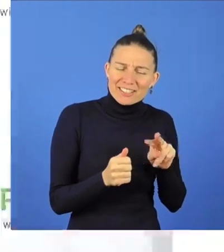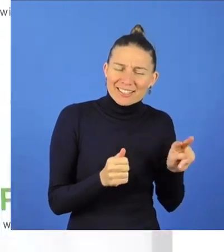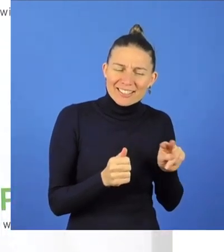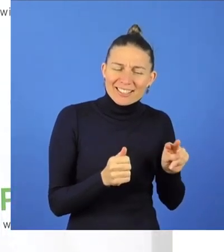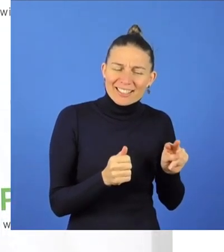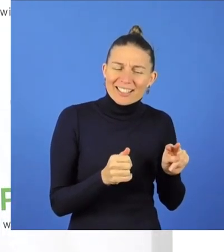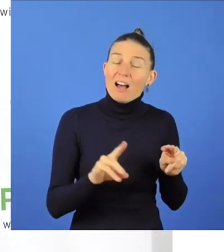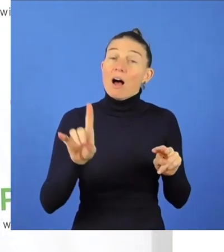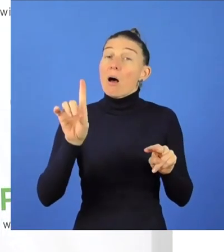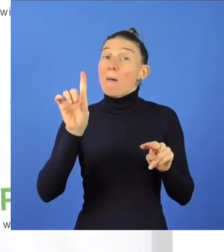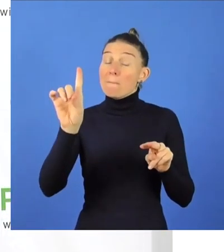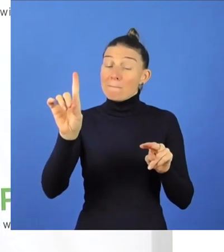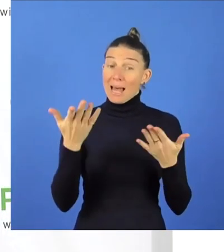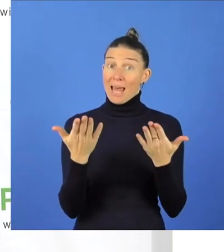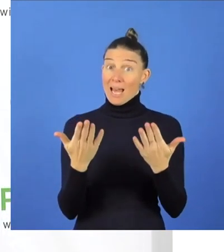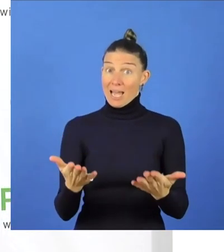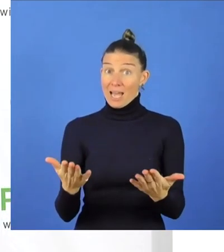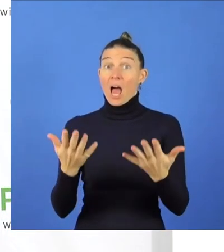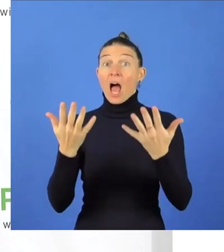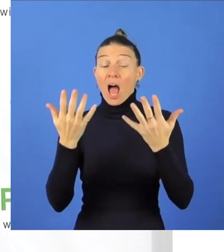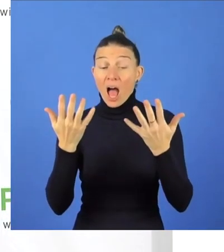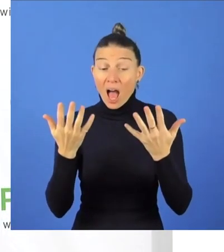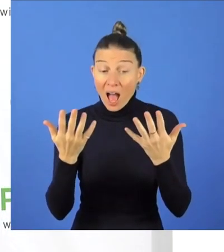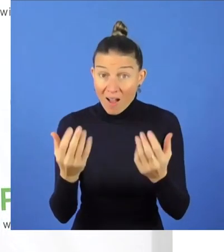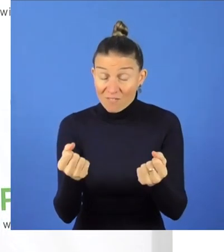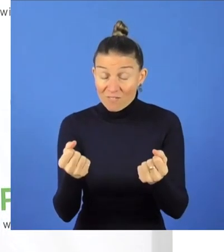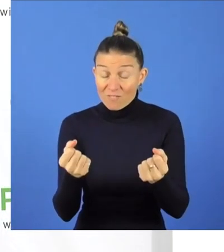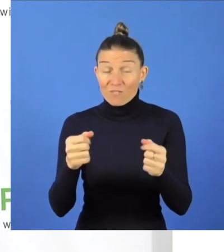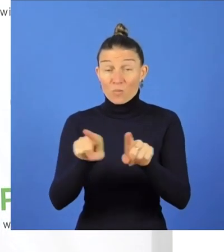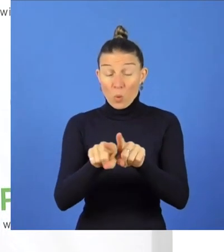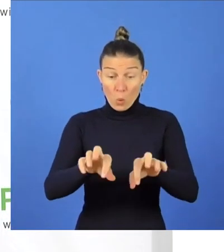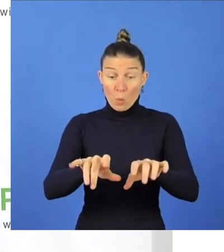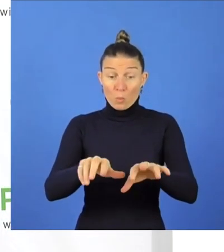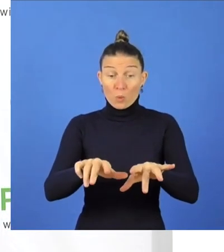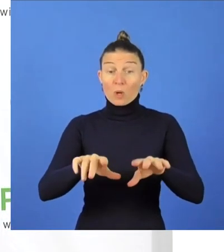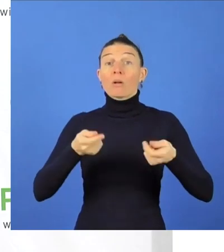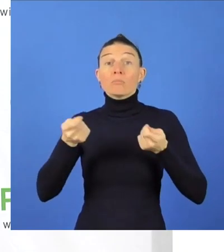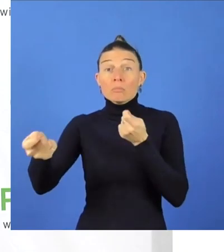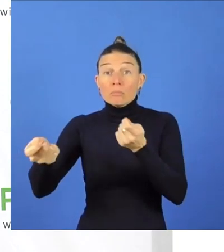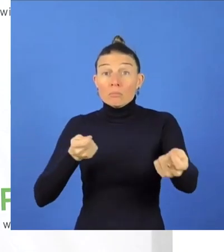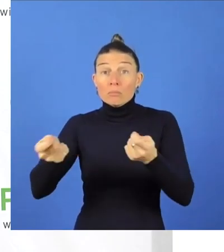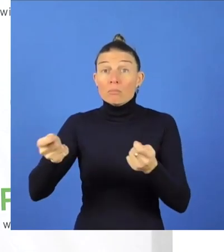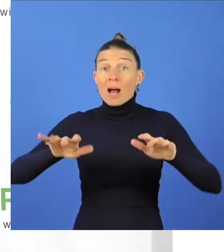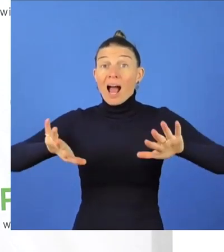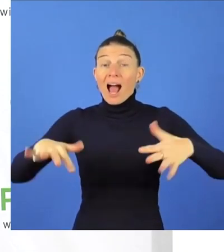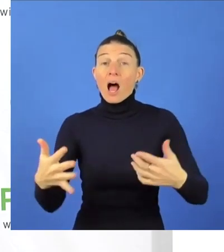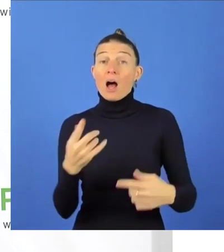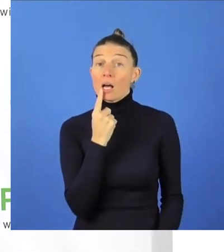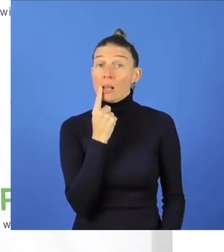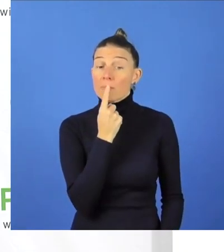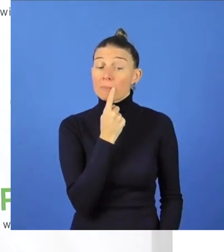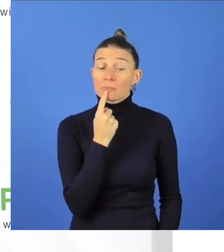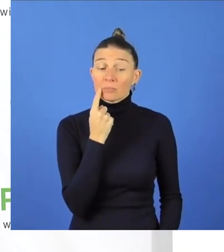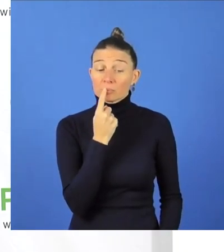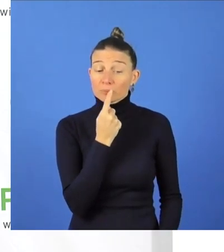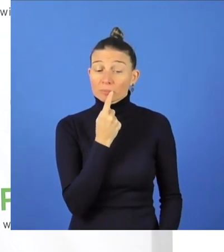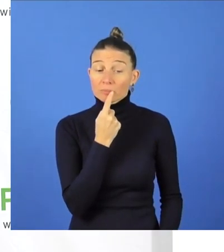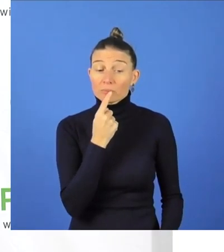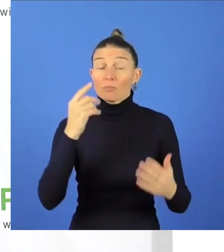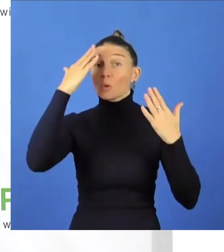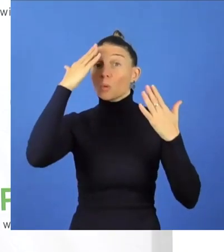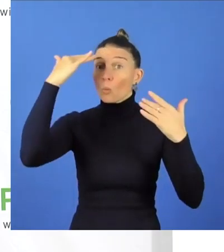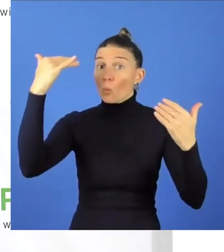developed a computer mouse that is solely controlled with your lips. And it was a tool that replaced your hands, if